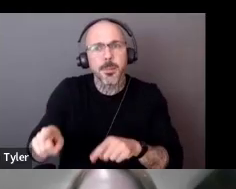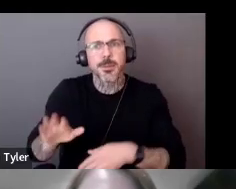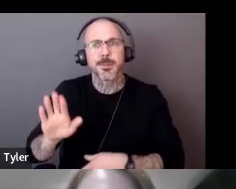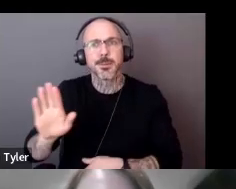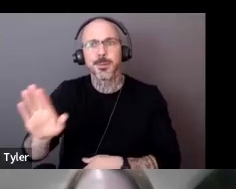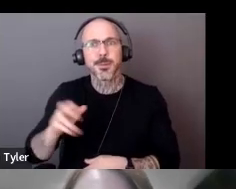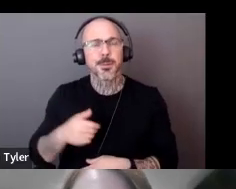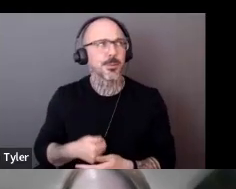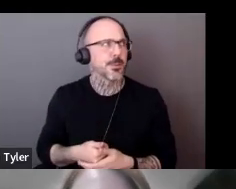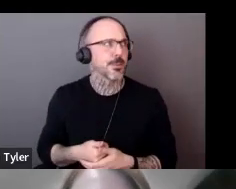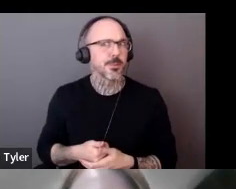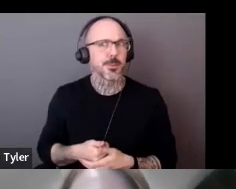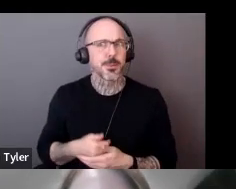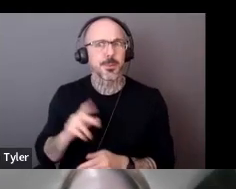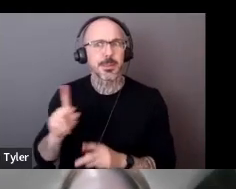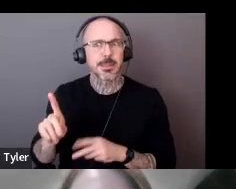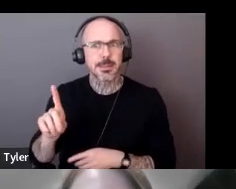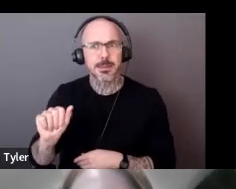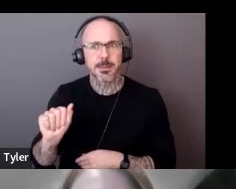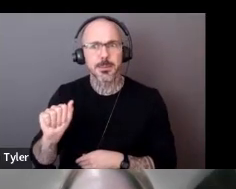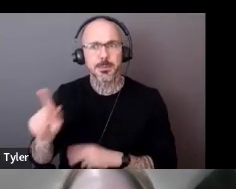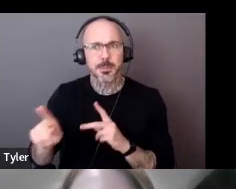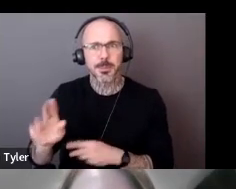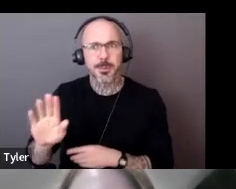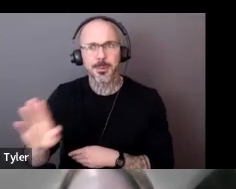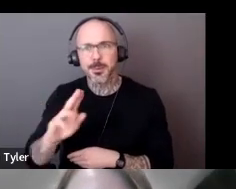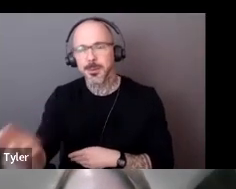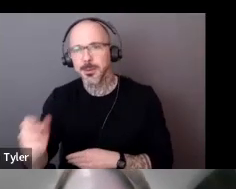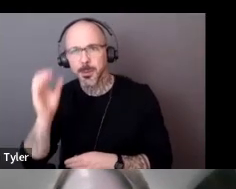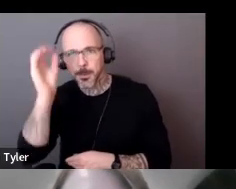let people know their